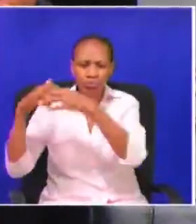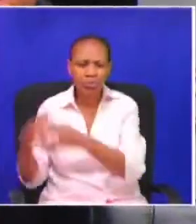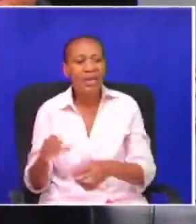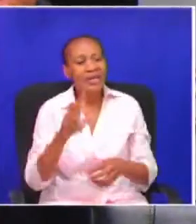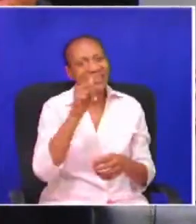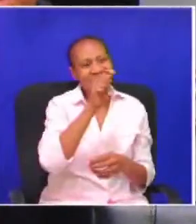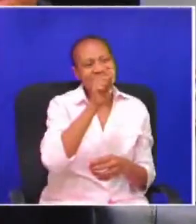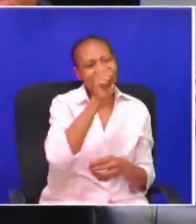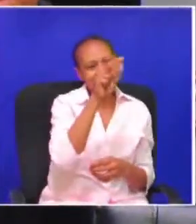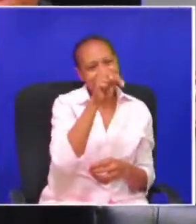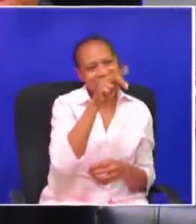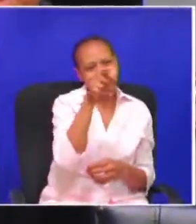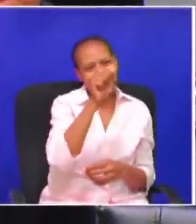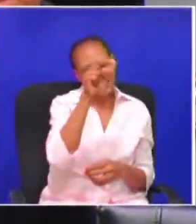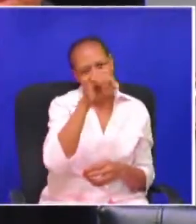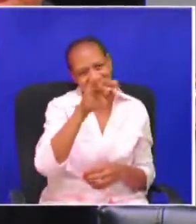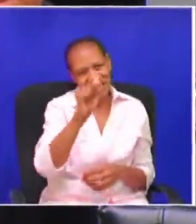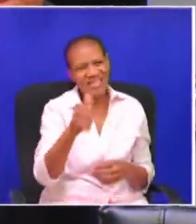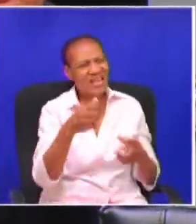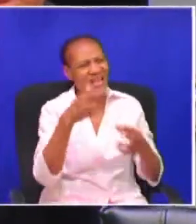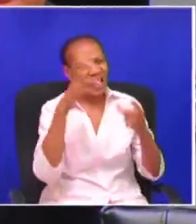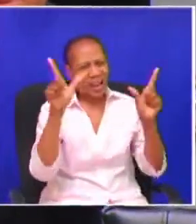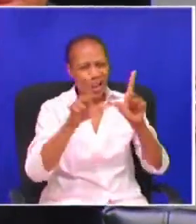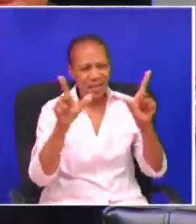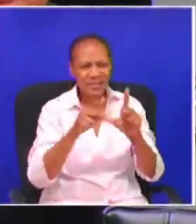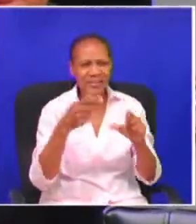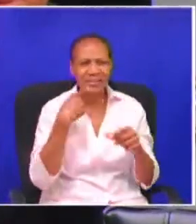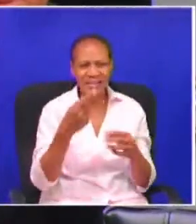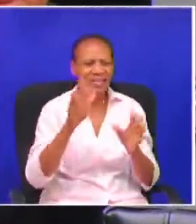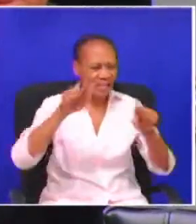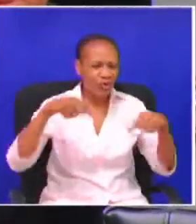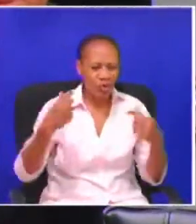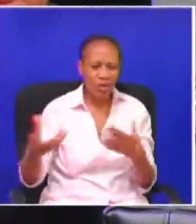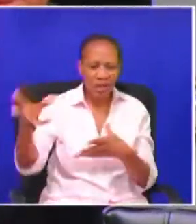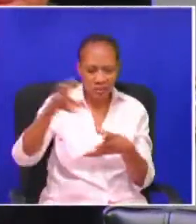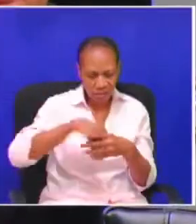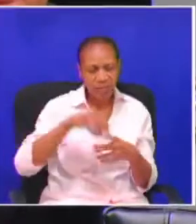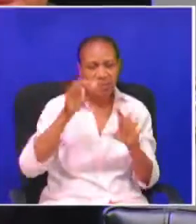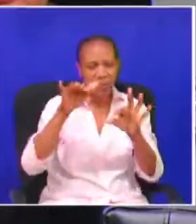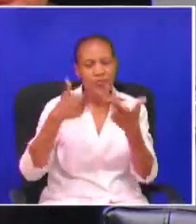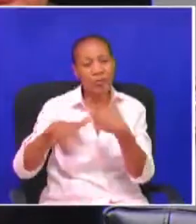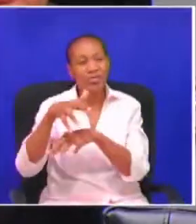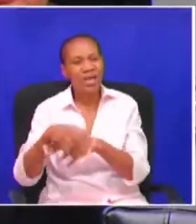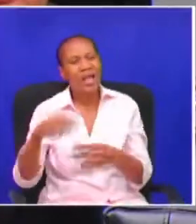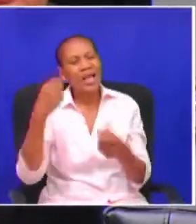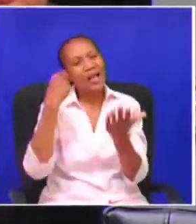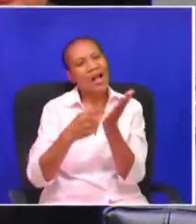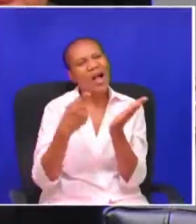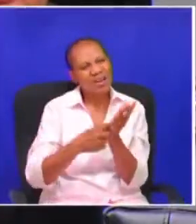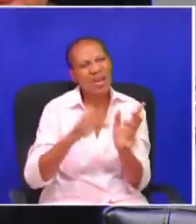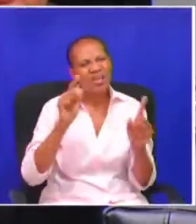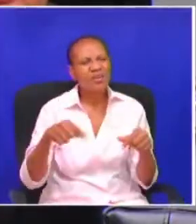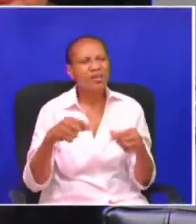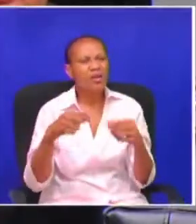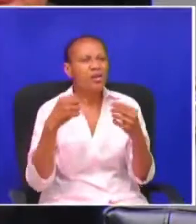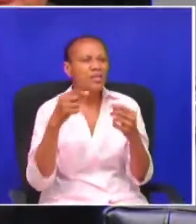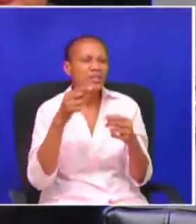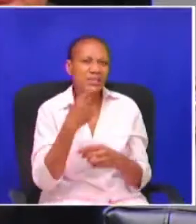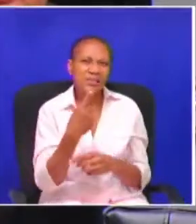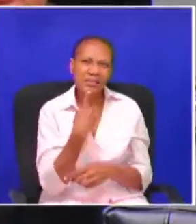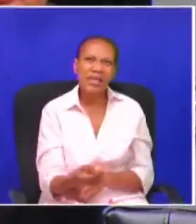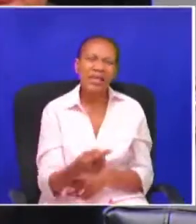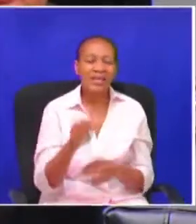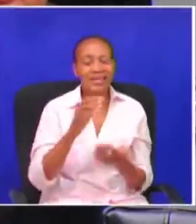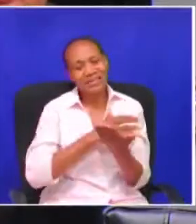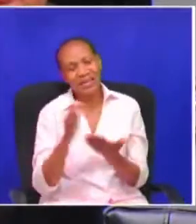Tanzania's business licensing order excludes non-citizens from many trades. Ghana's Investment Promotion Act reserves certain occupations